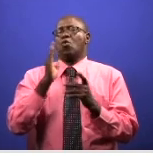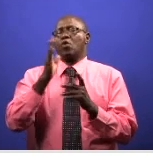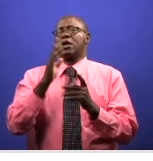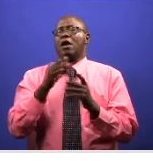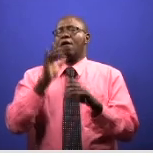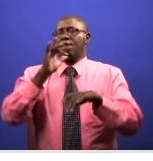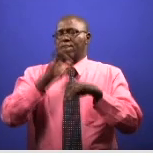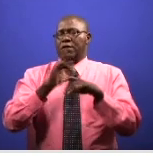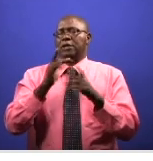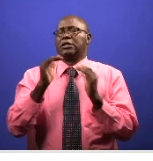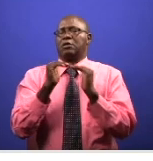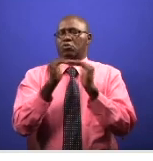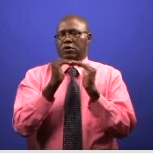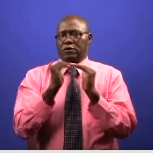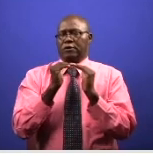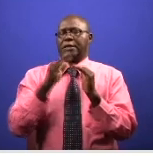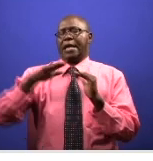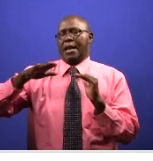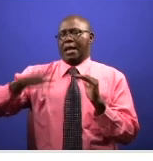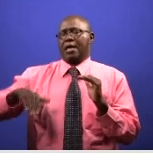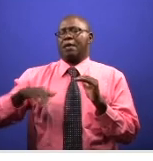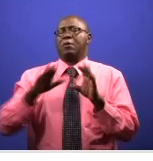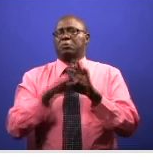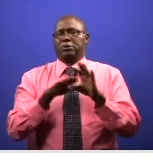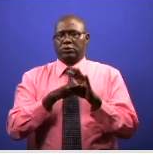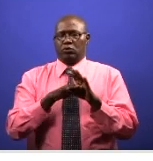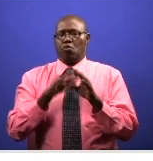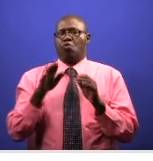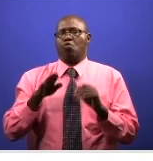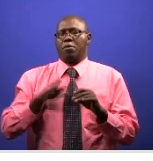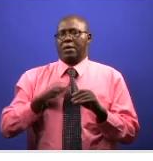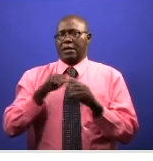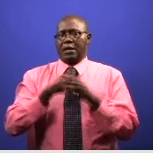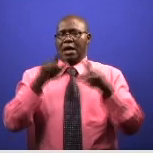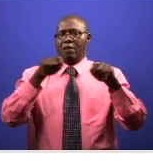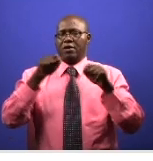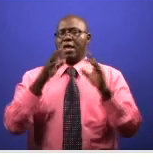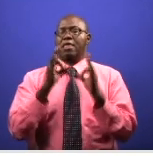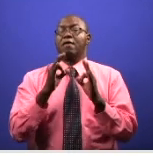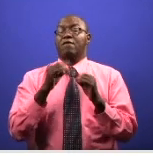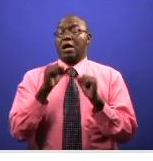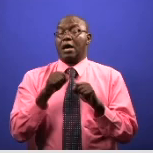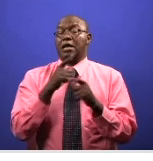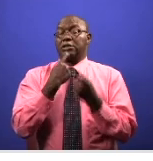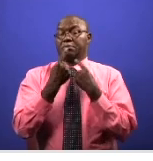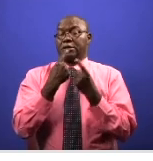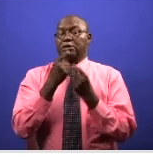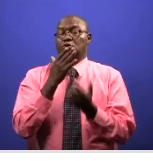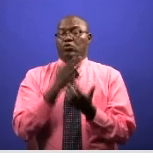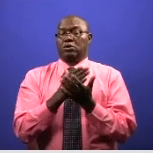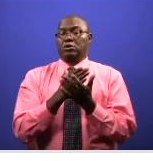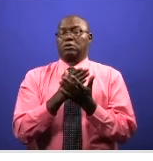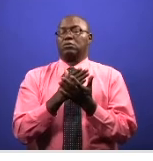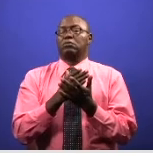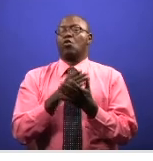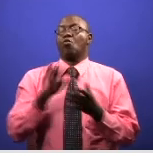and derail participation of women in governance. If we were to speak the truth, when women feel unsafe, they